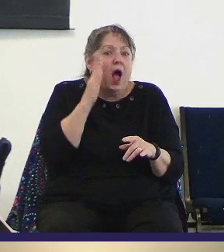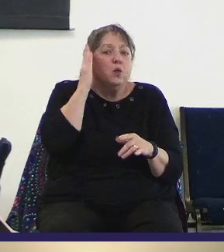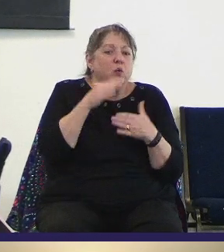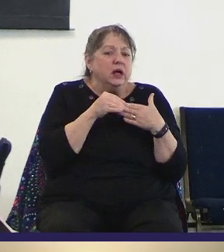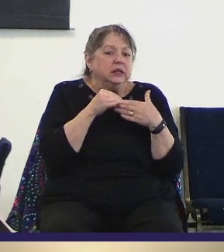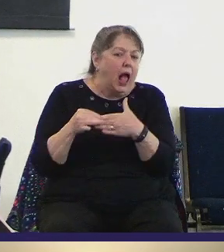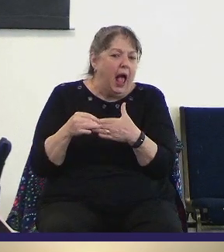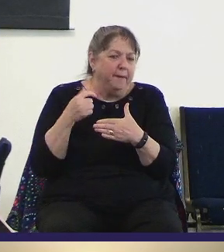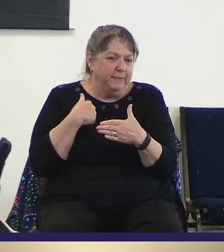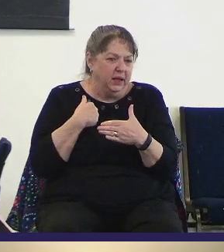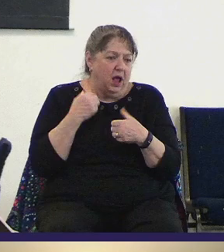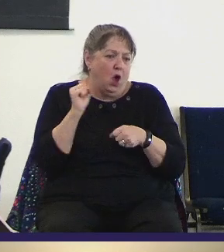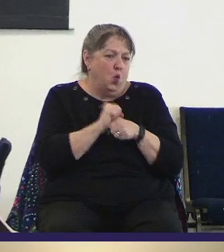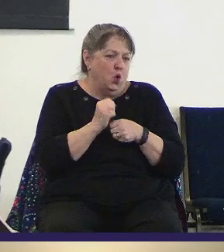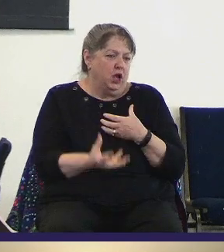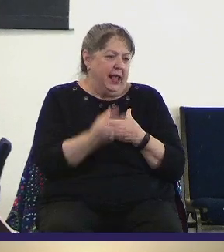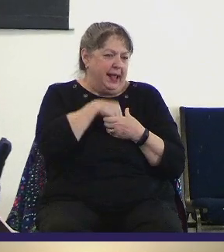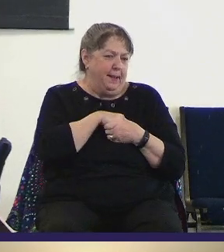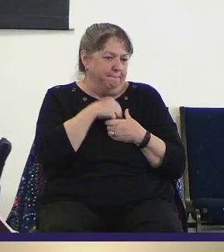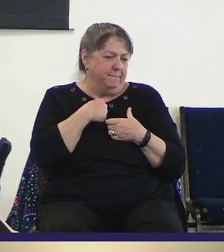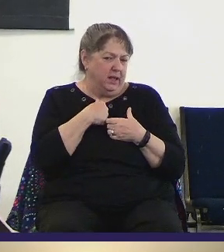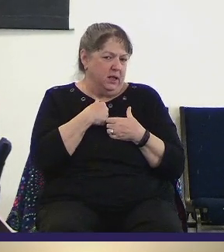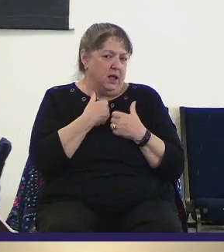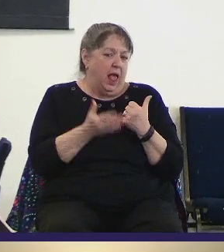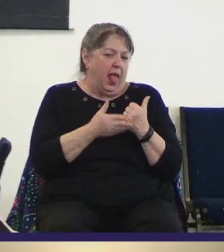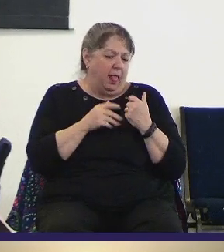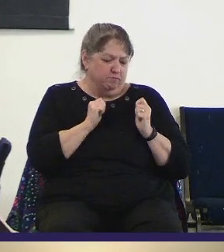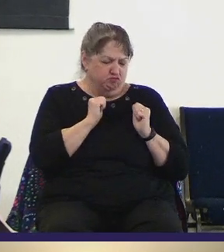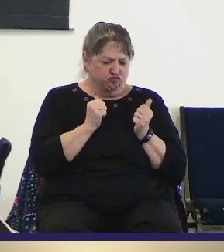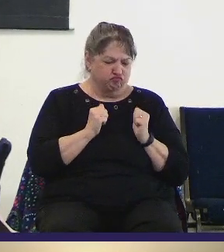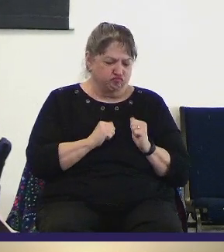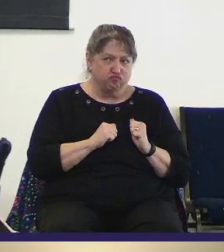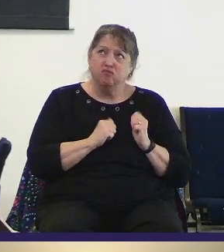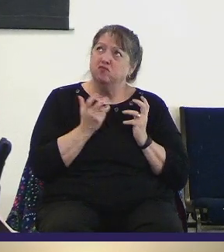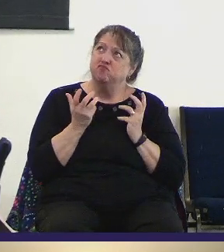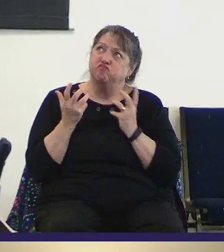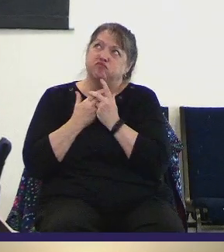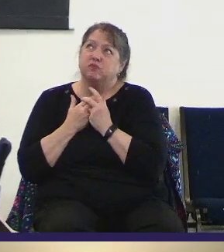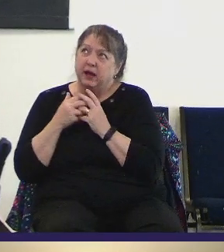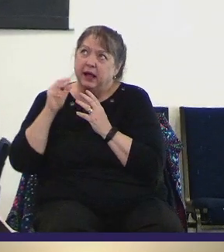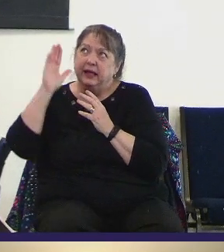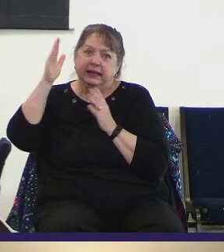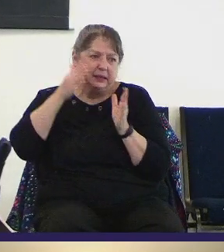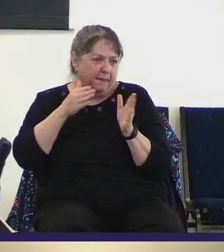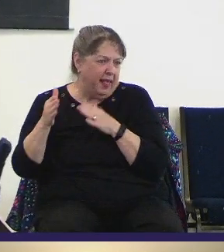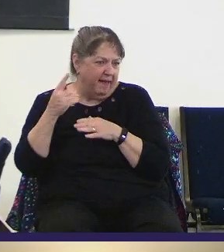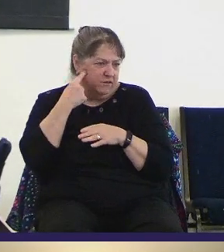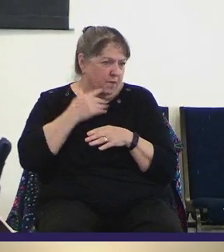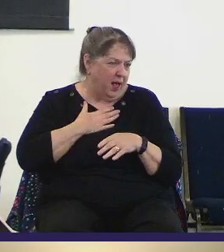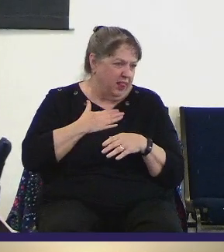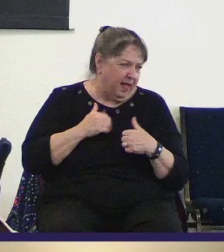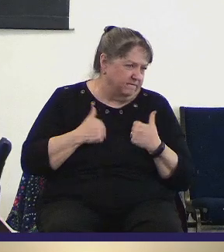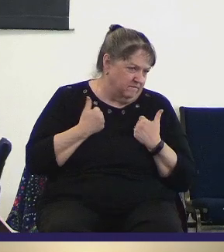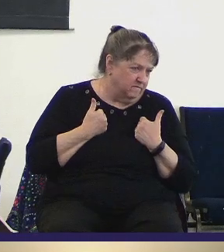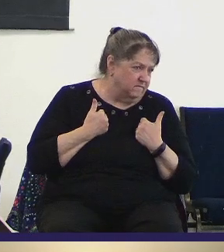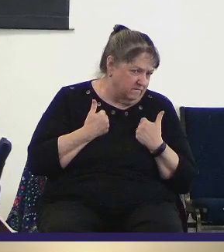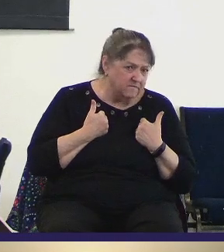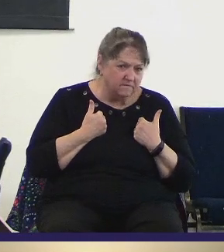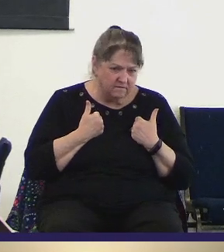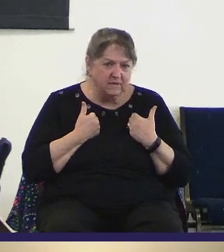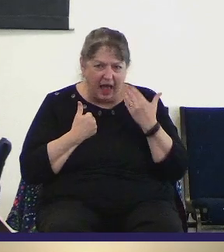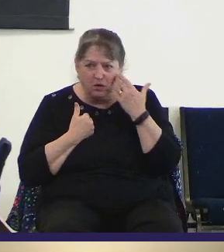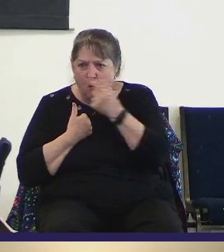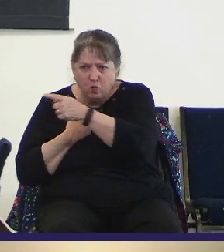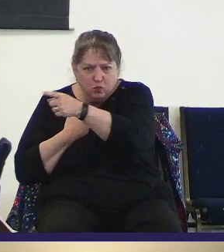me and continue to mold me for the will and the purpose that he has for my life. And I know that all of your